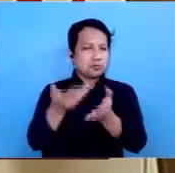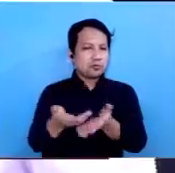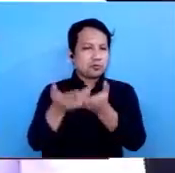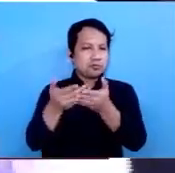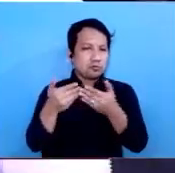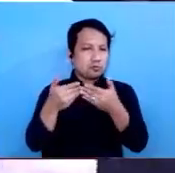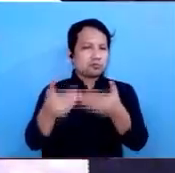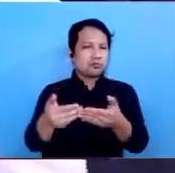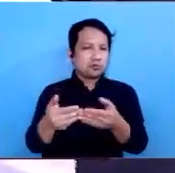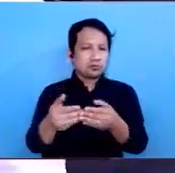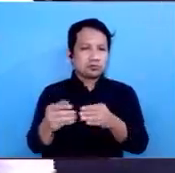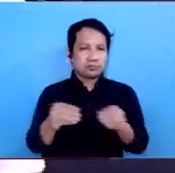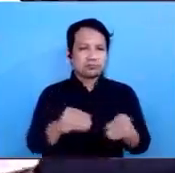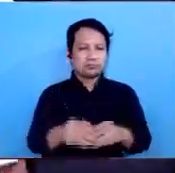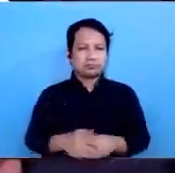forward.